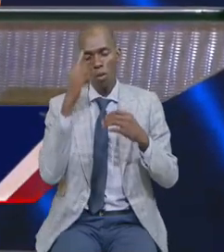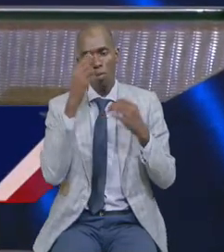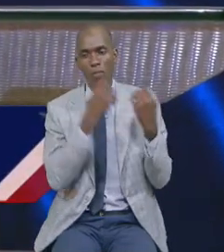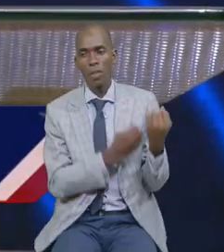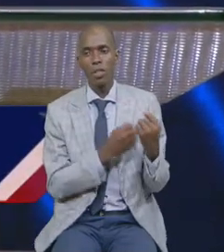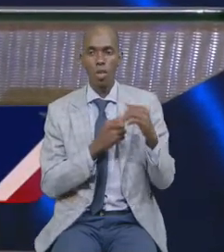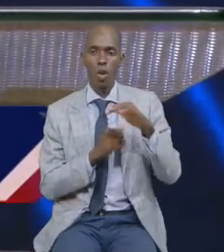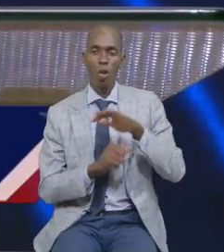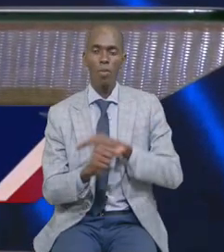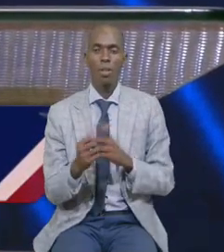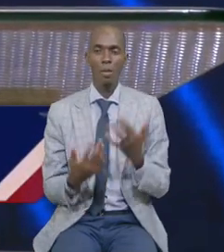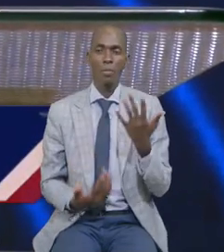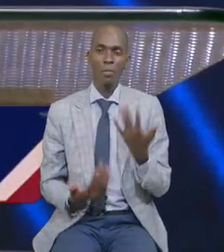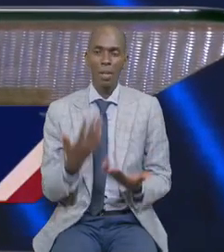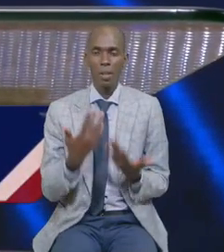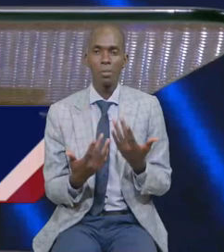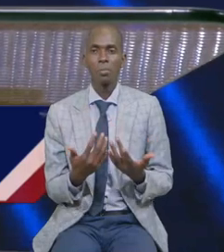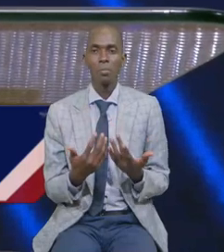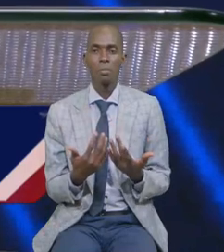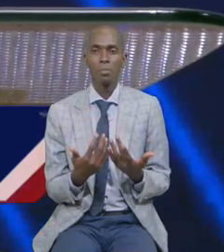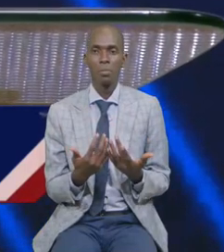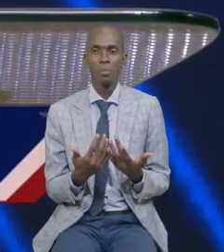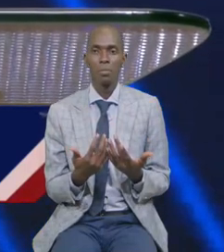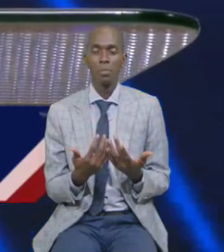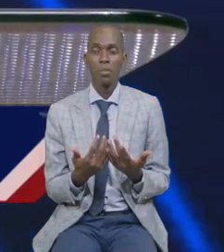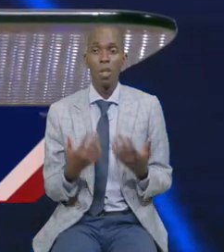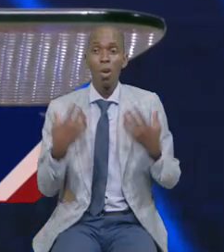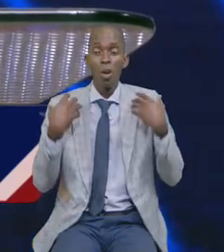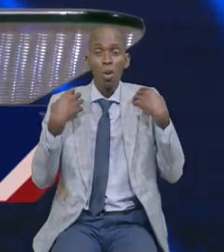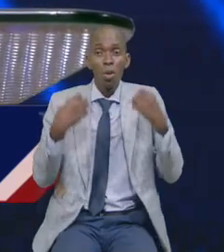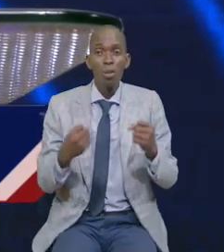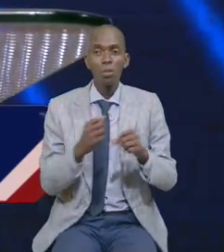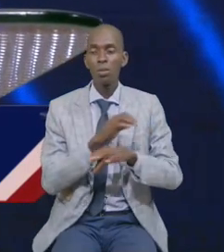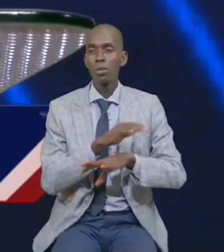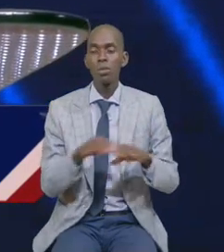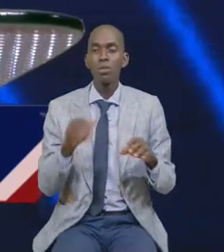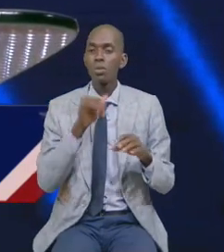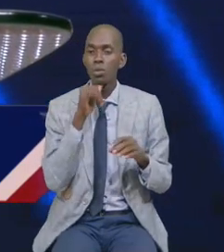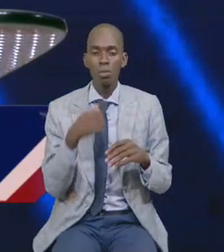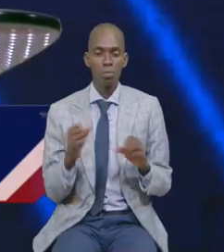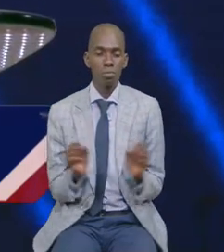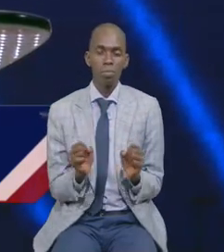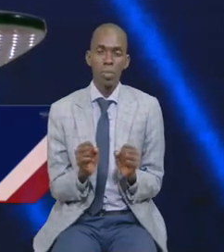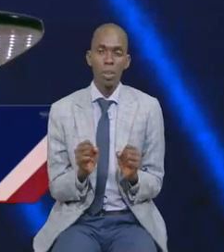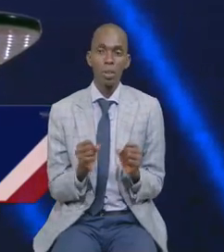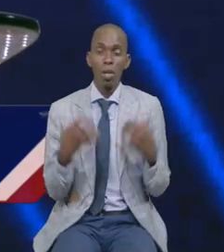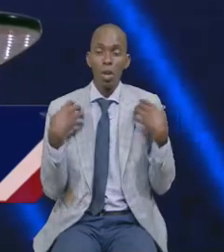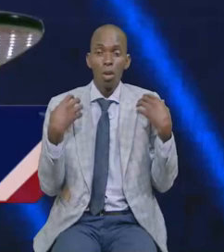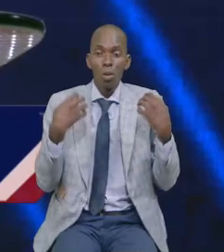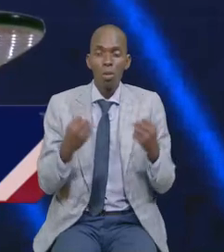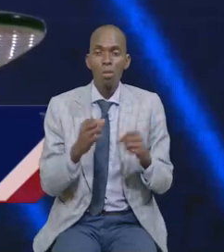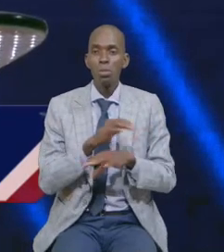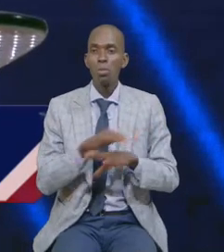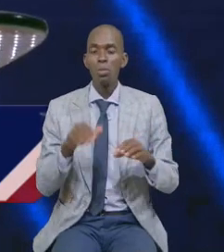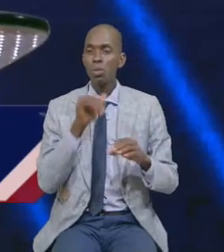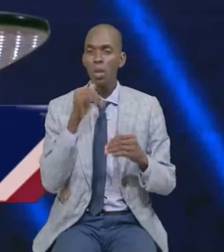of faith under fire. Courage does not tremble. Courage does not have